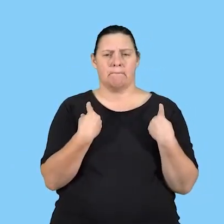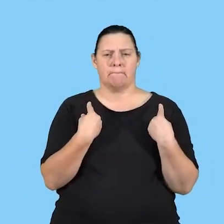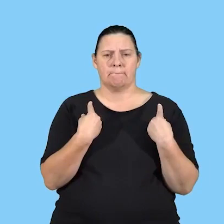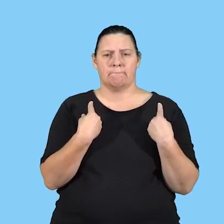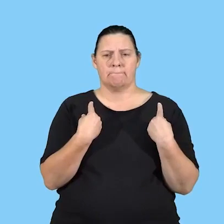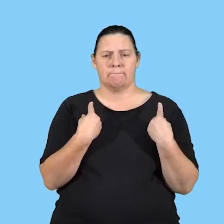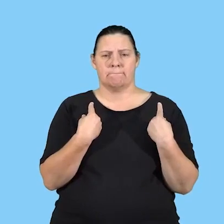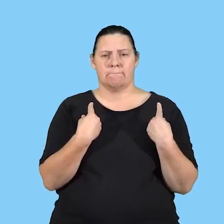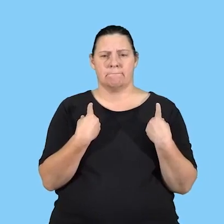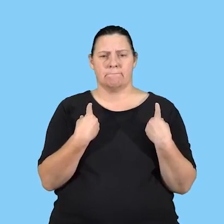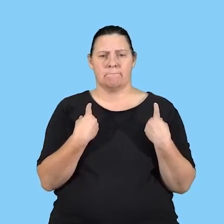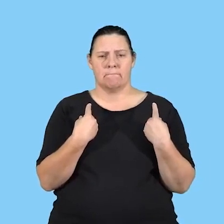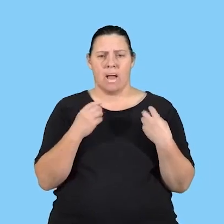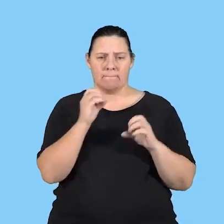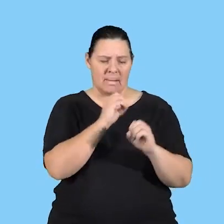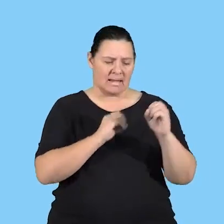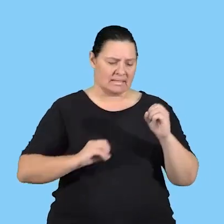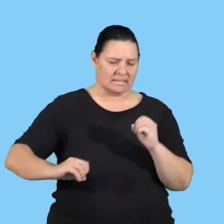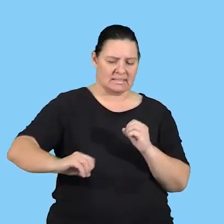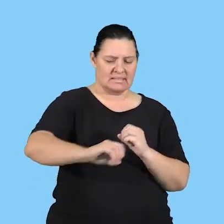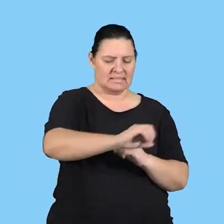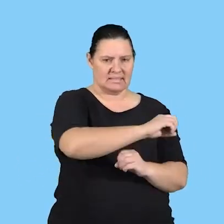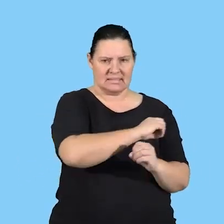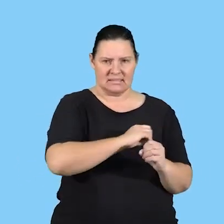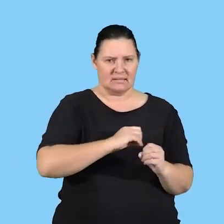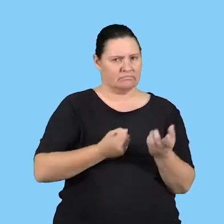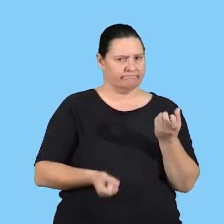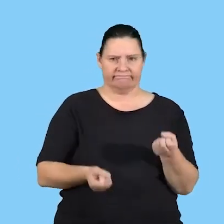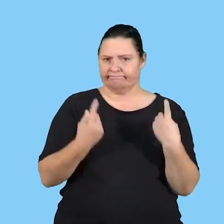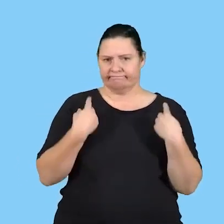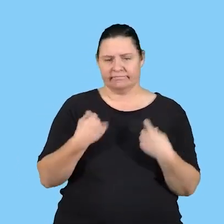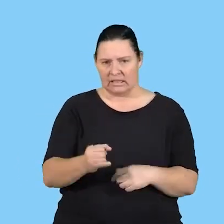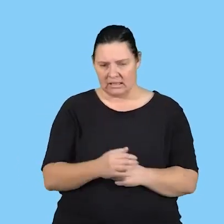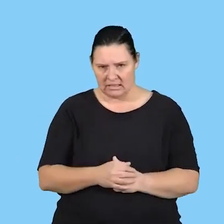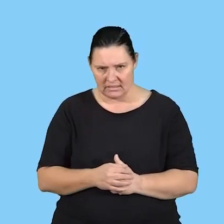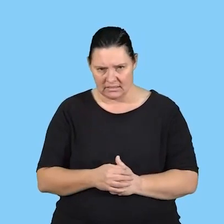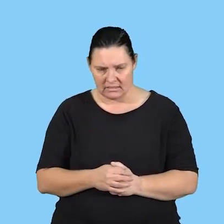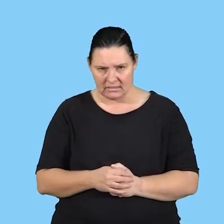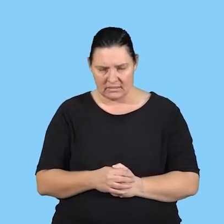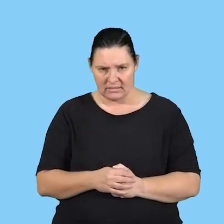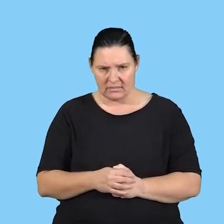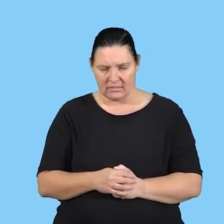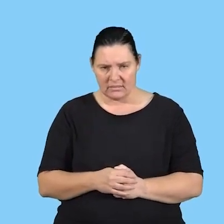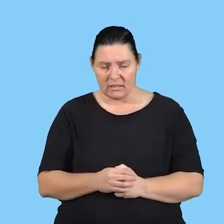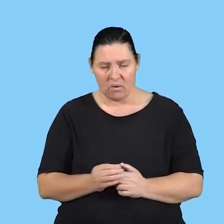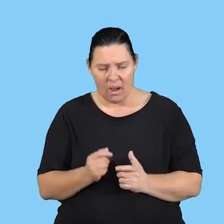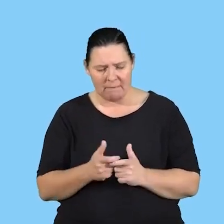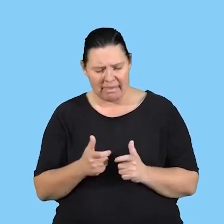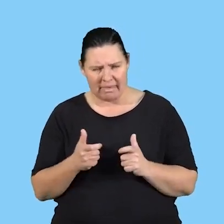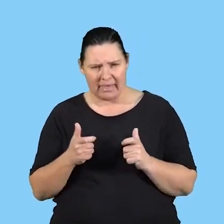the movement of the planets around the sun, right? So that is one